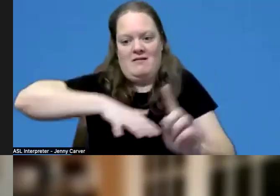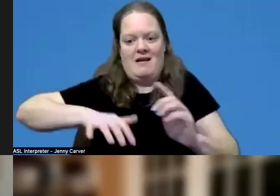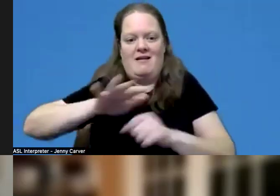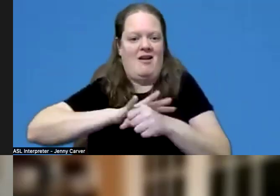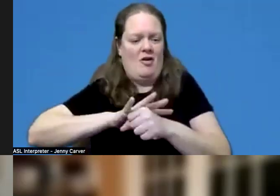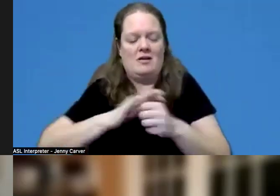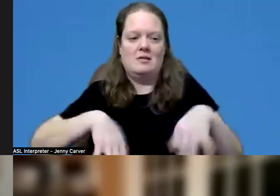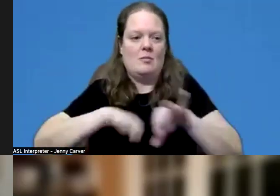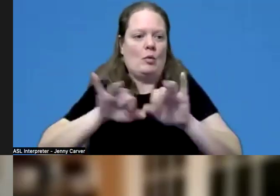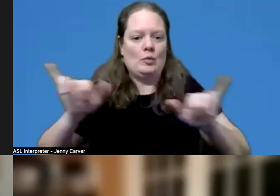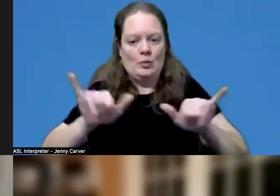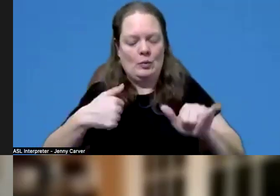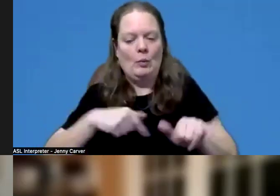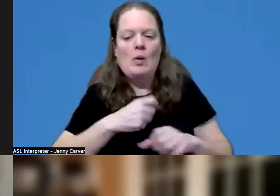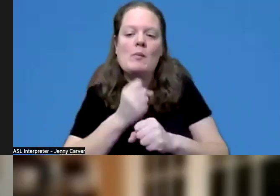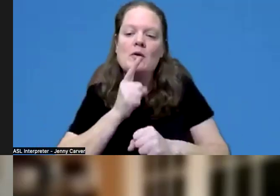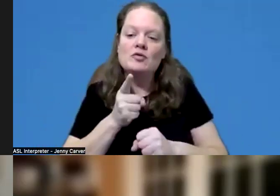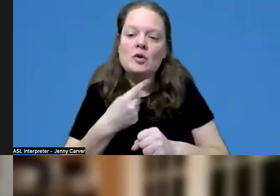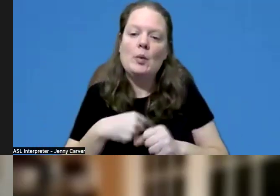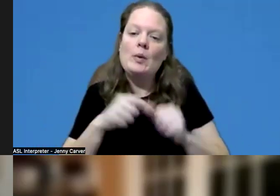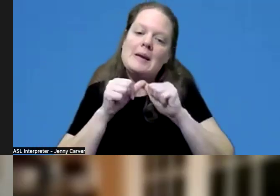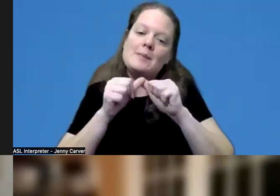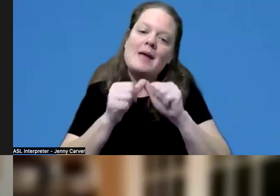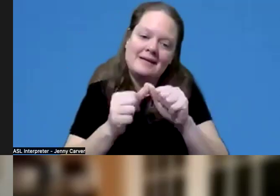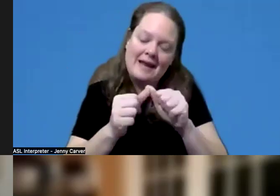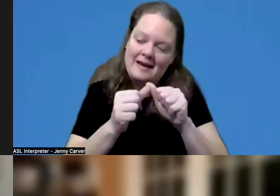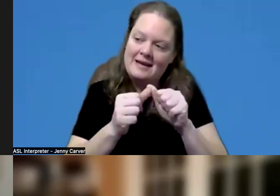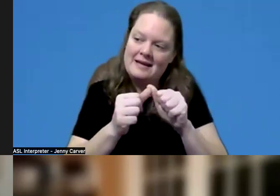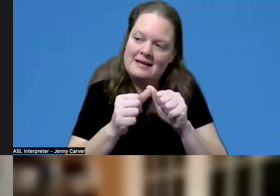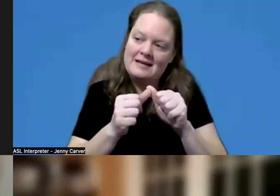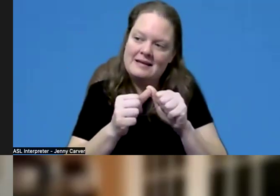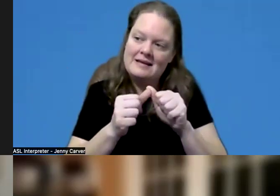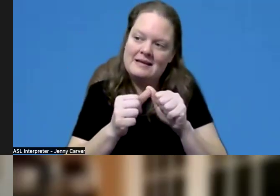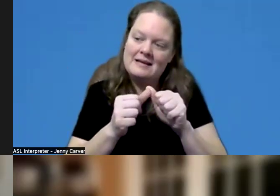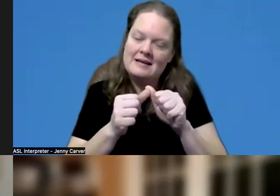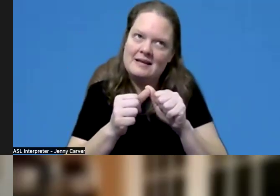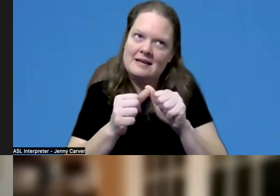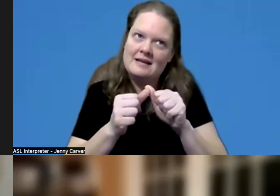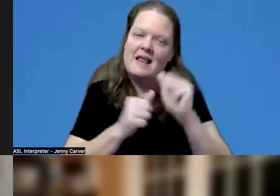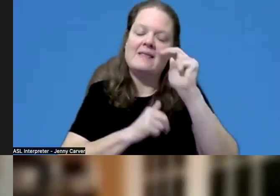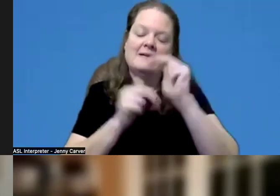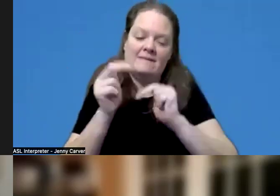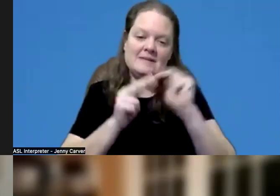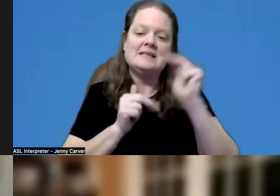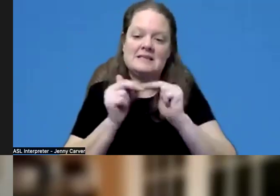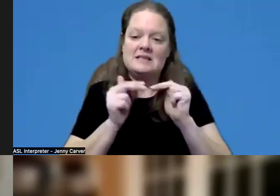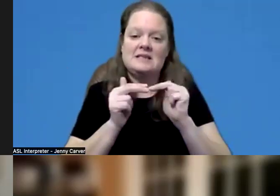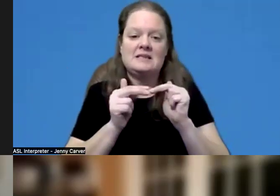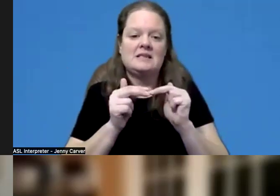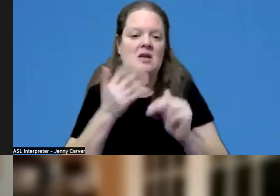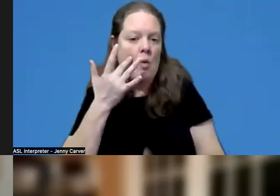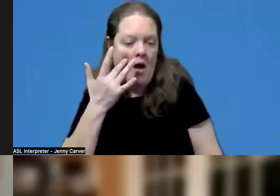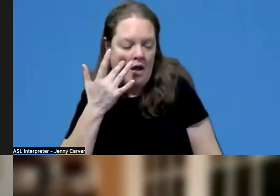And so we want to make sure that we maintain the facility so